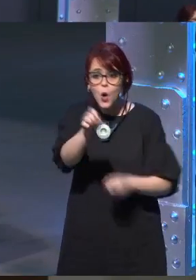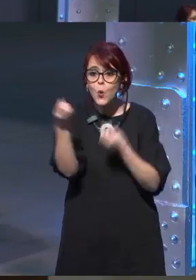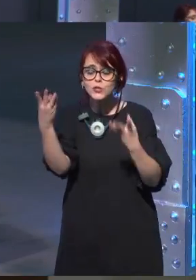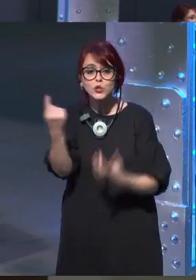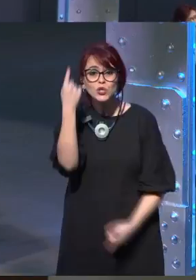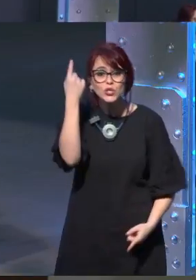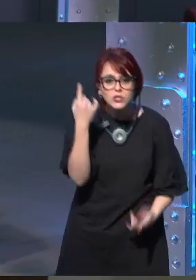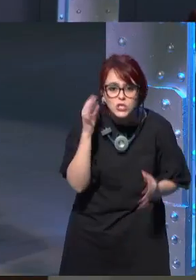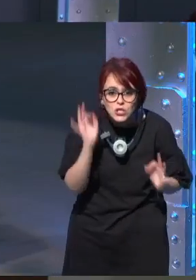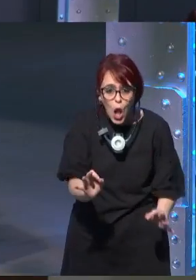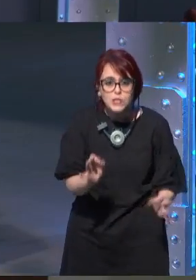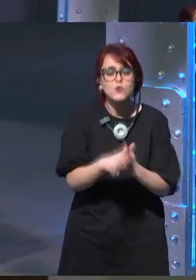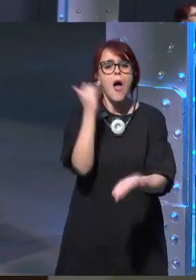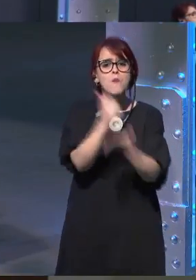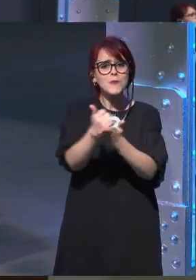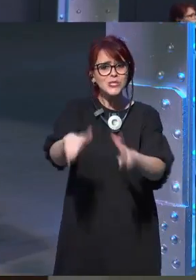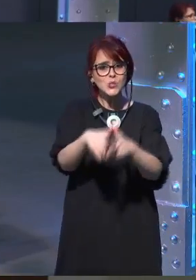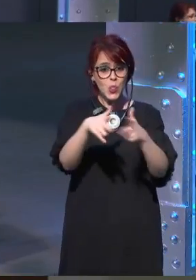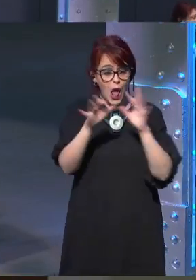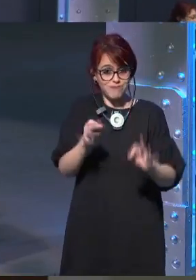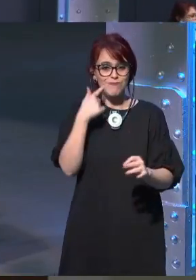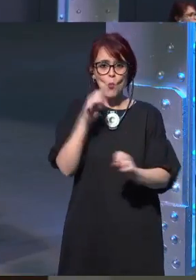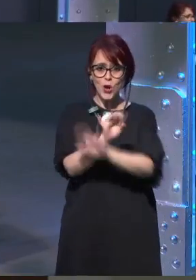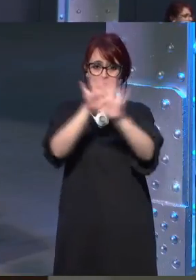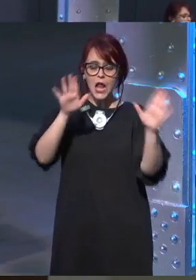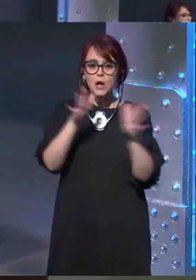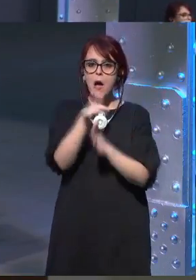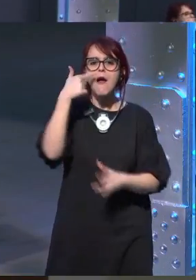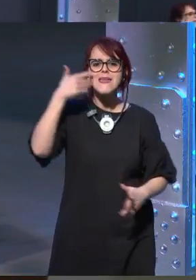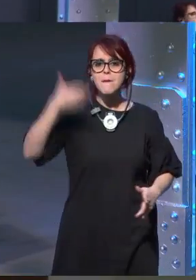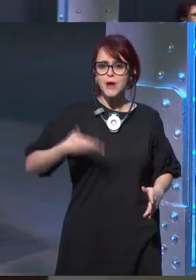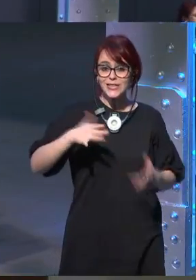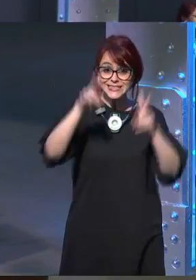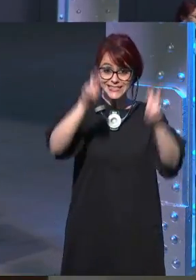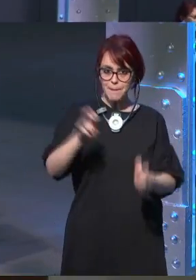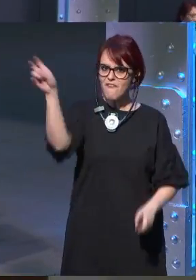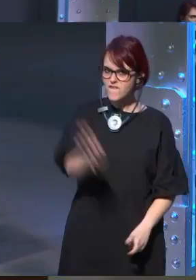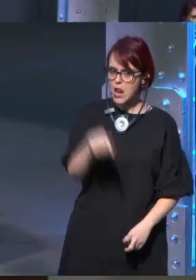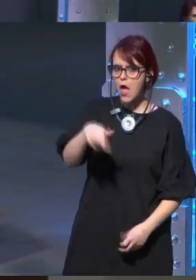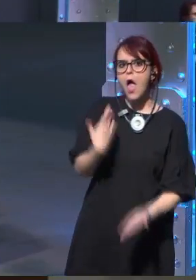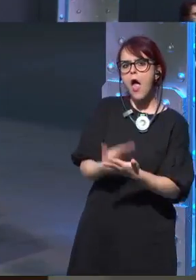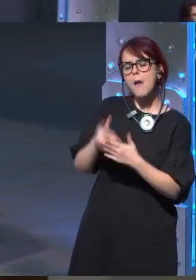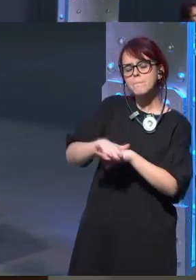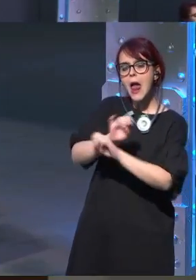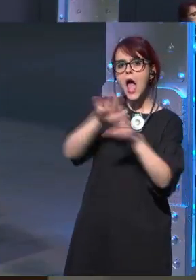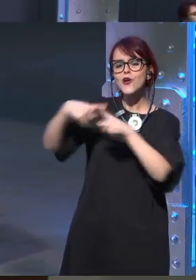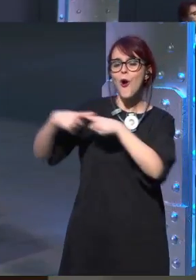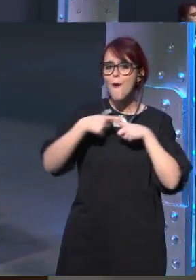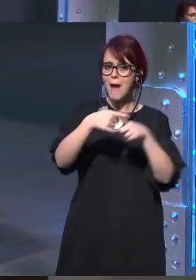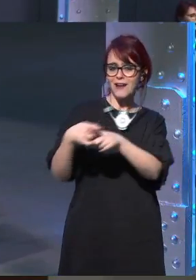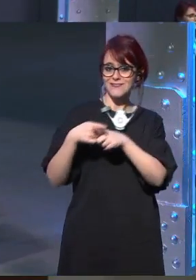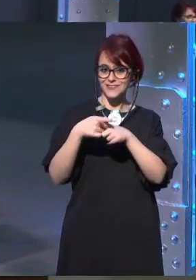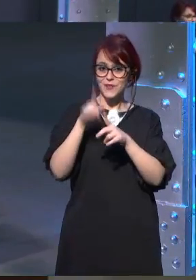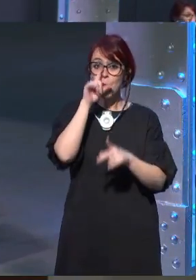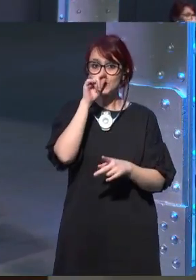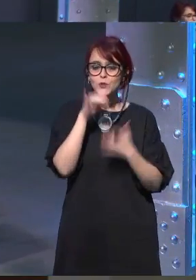Yes? That is social proof that you care about this topic enough to show up today. Now, everybody who looks at your